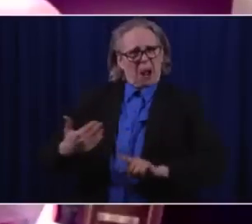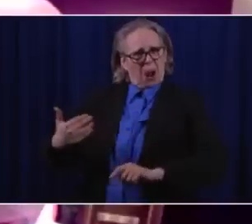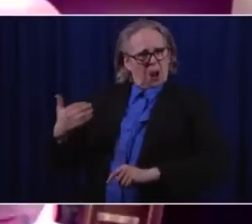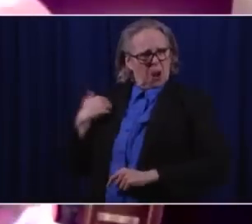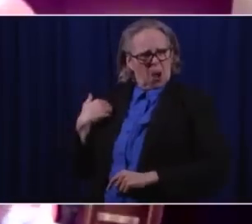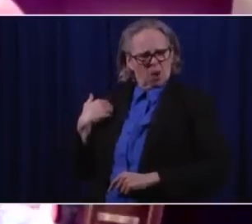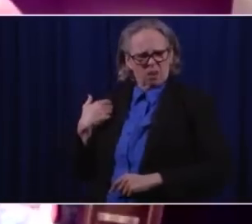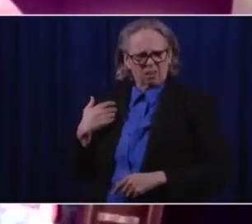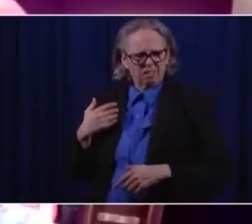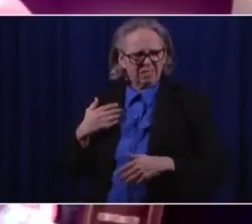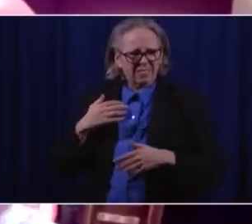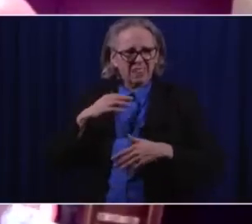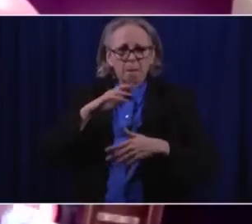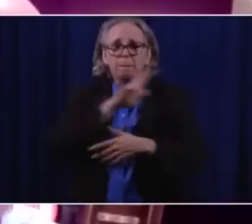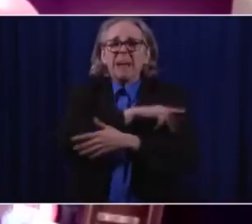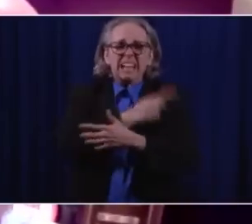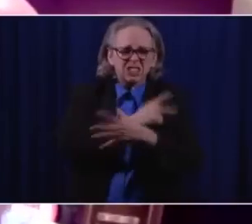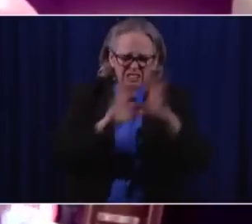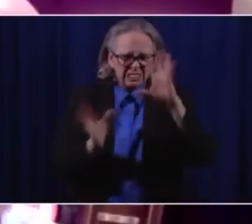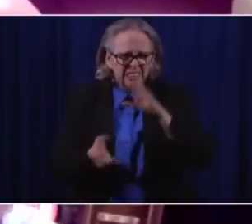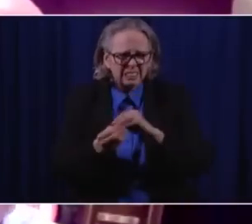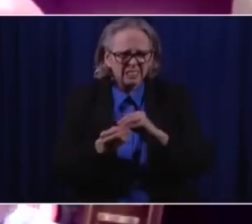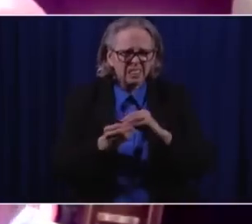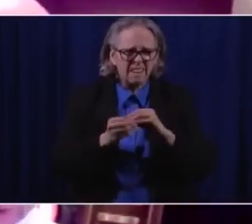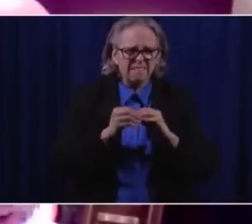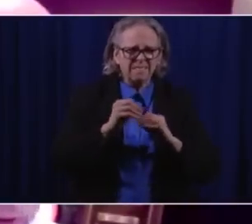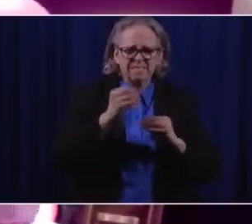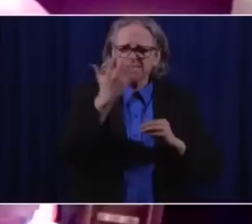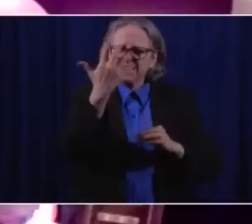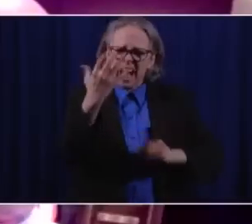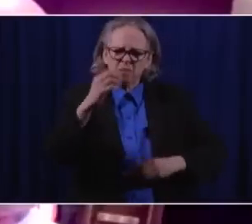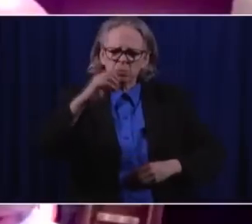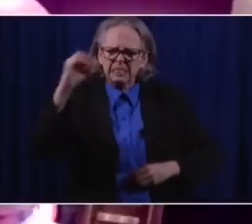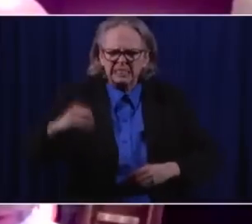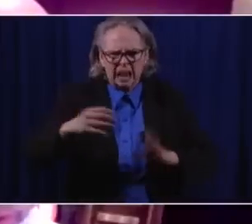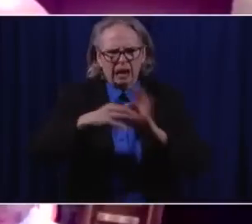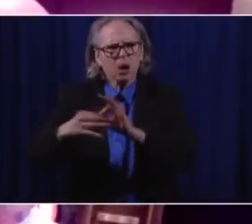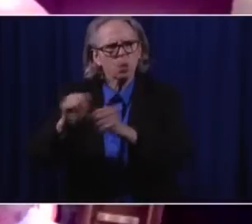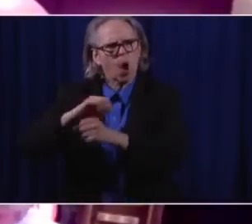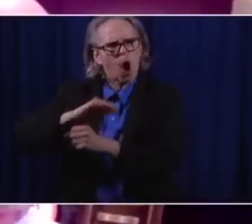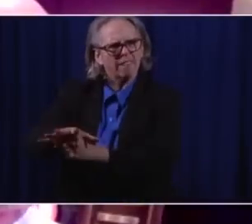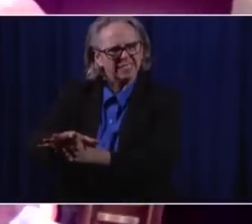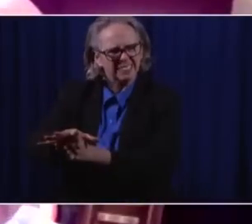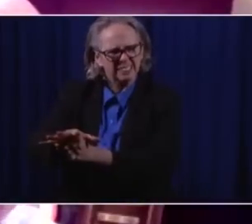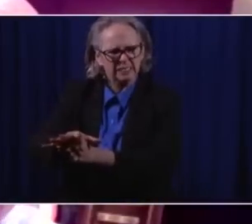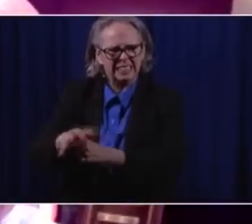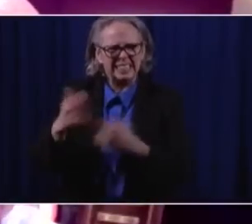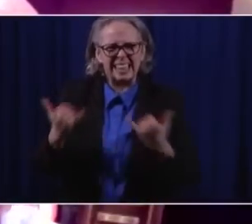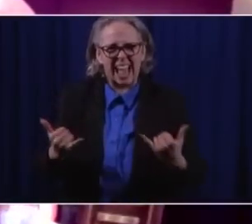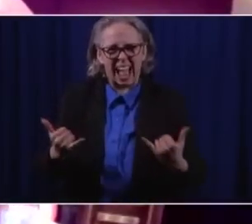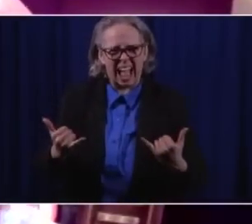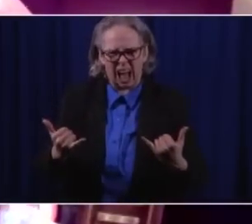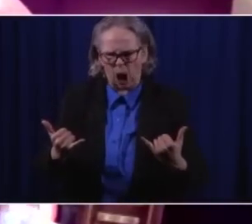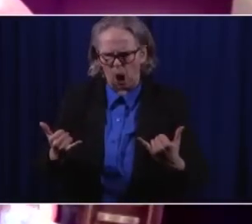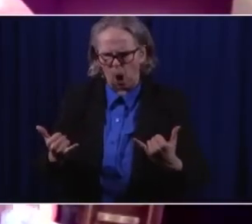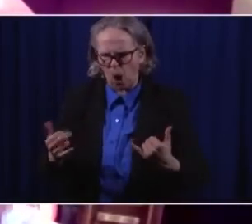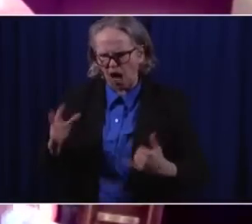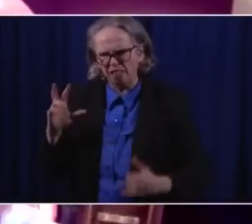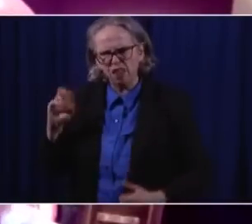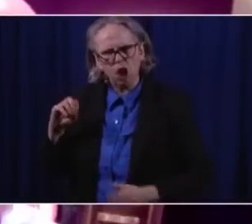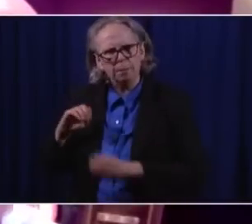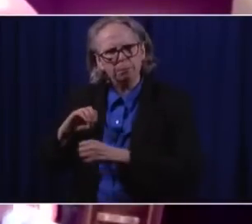COVID positive. Now we're at 30%. And that has moved extremely quickly. We typically